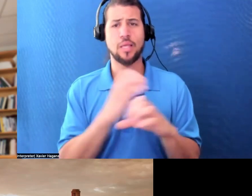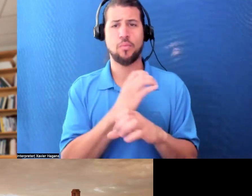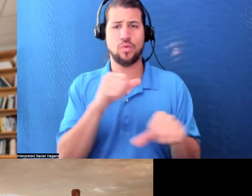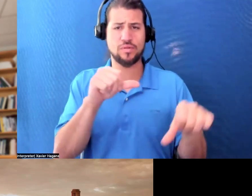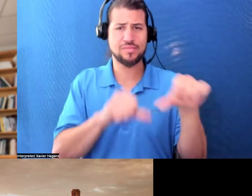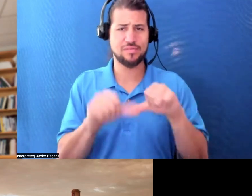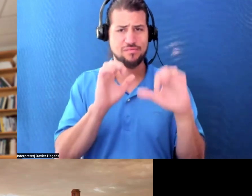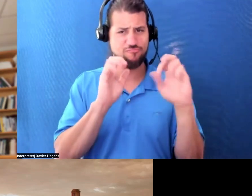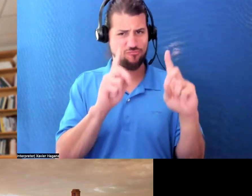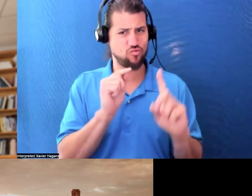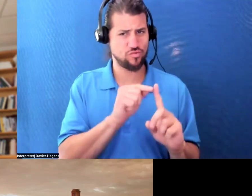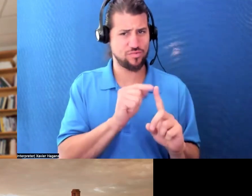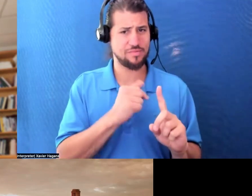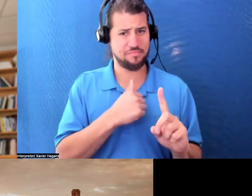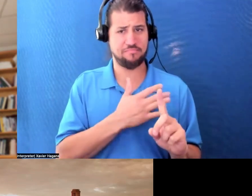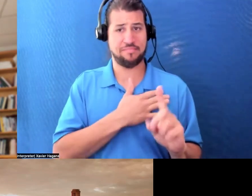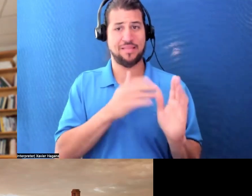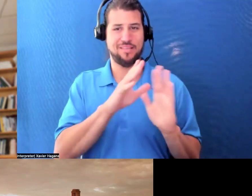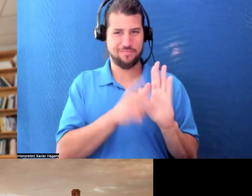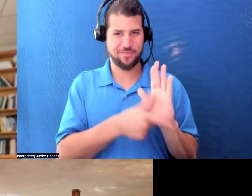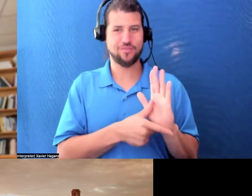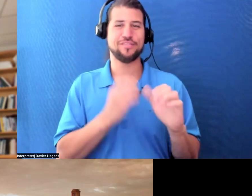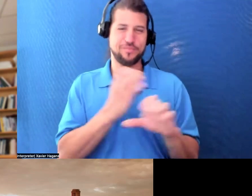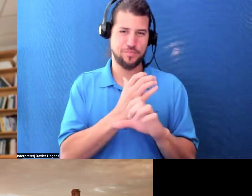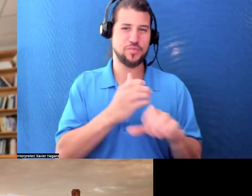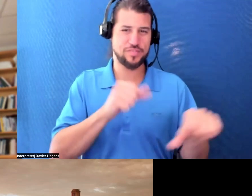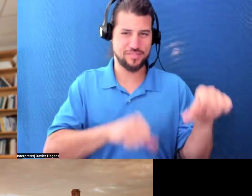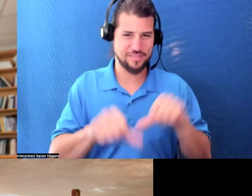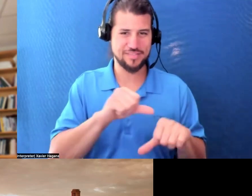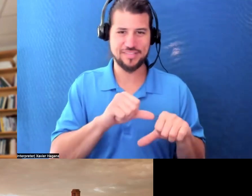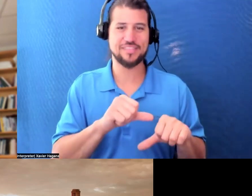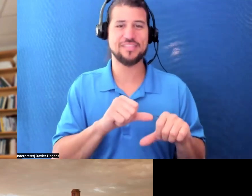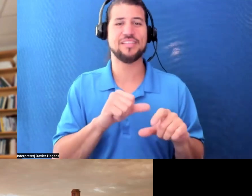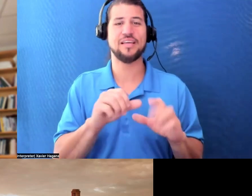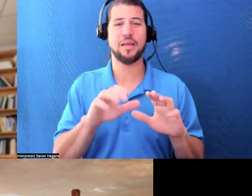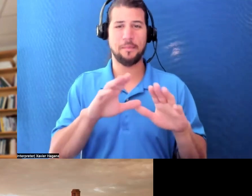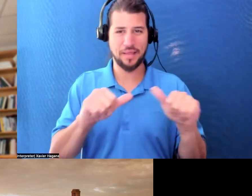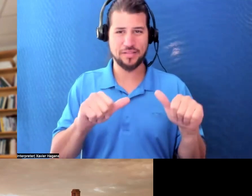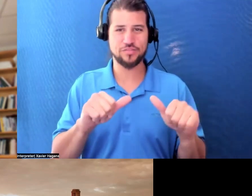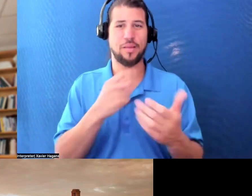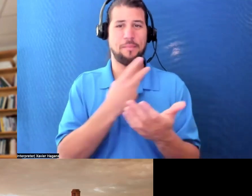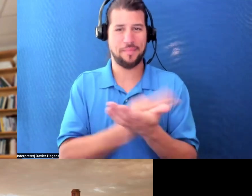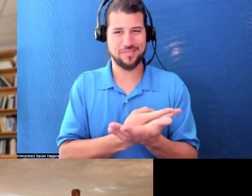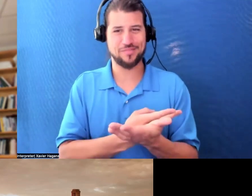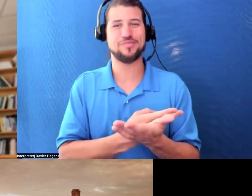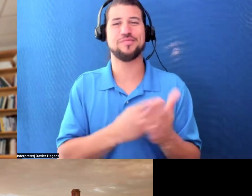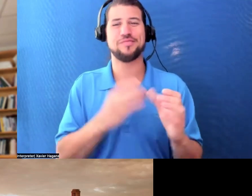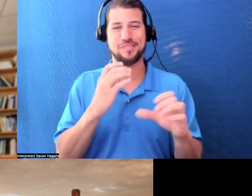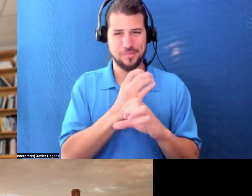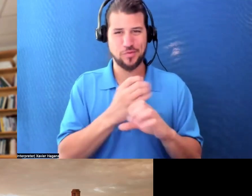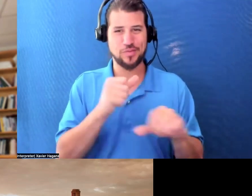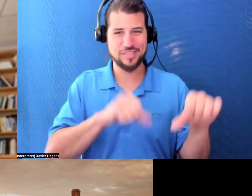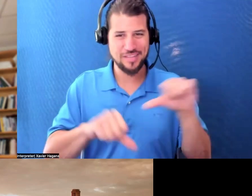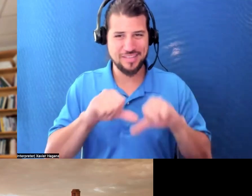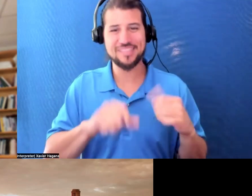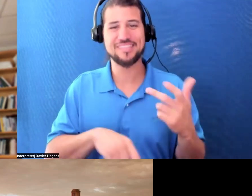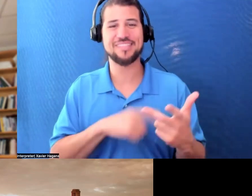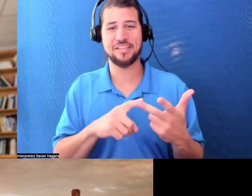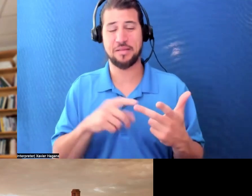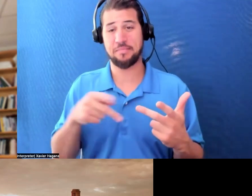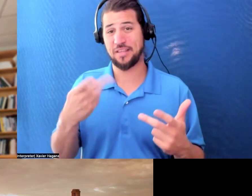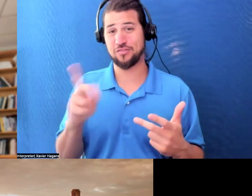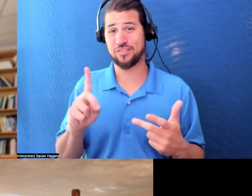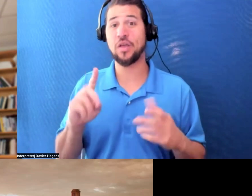education because my background is in computer science. My bachelor's, my master's degrees in computer science. My PhD is in